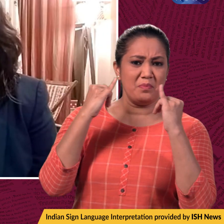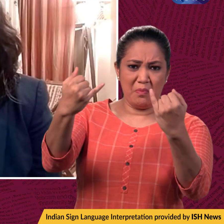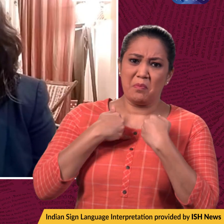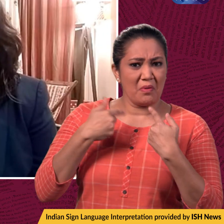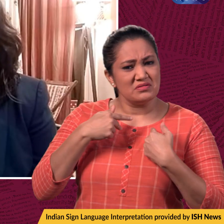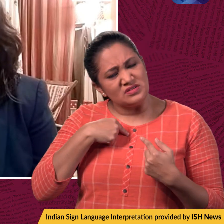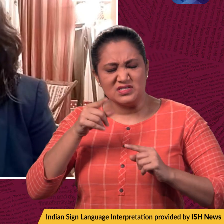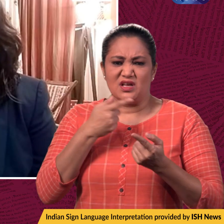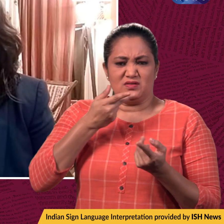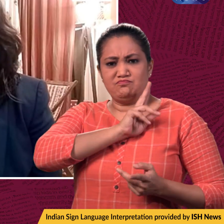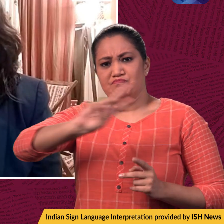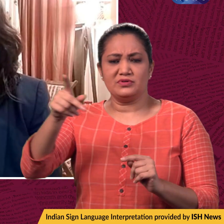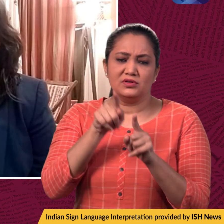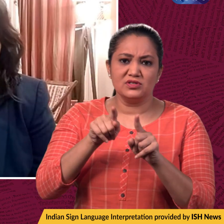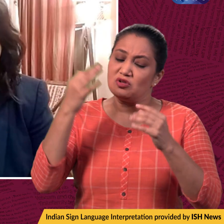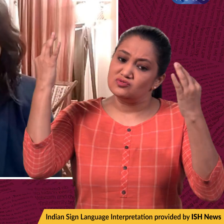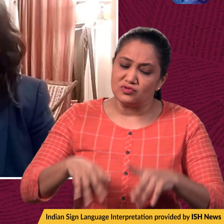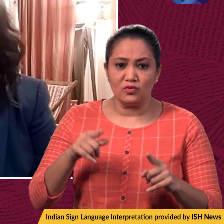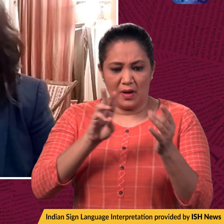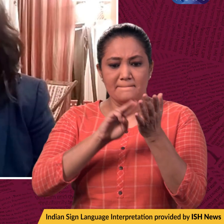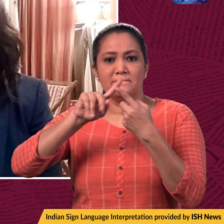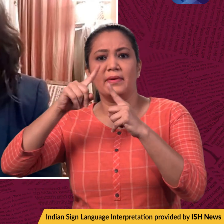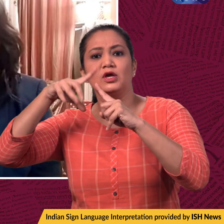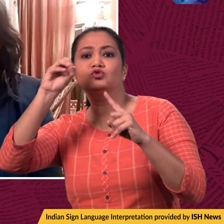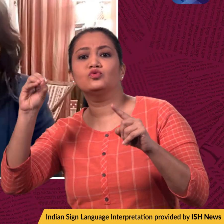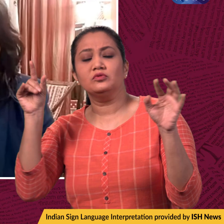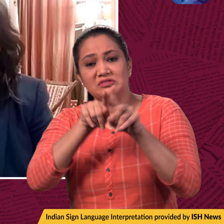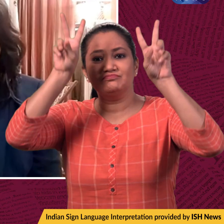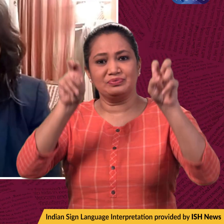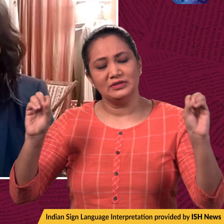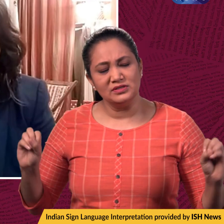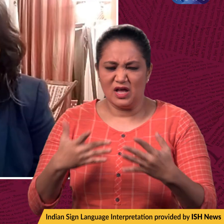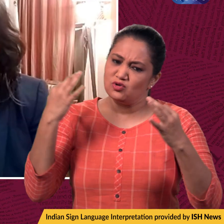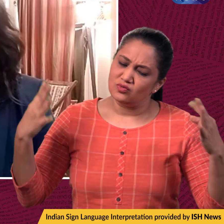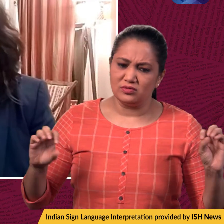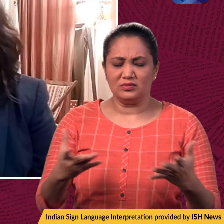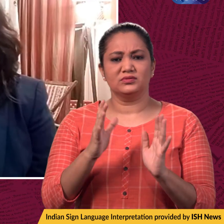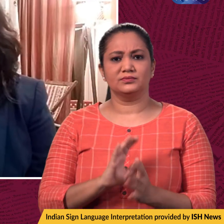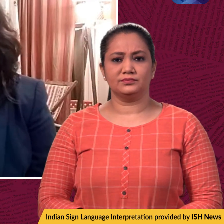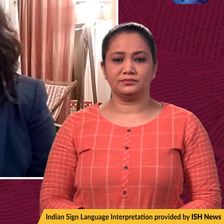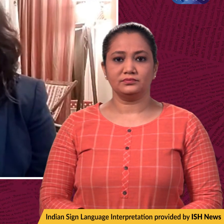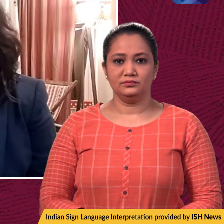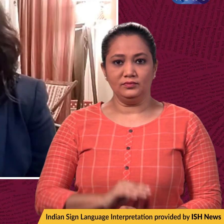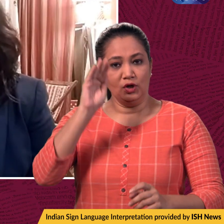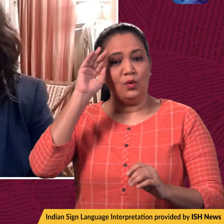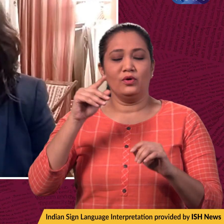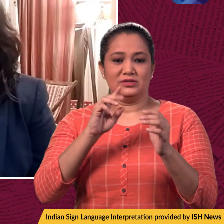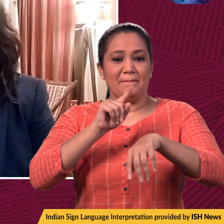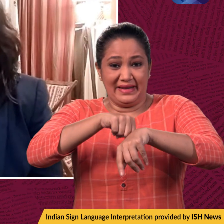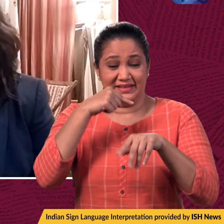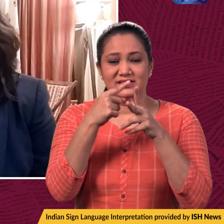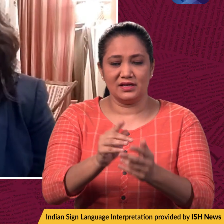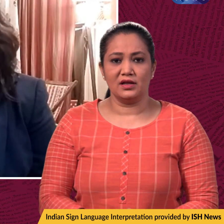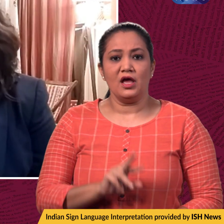the complainant. Let it be the beginning of a new Me Too. Let us start a new fight." End quote. Now, according to the News Minute,